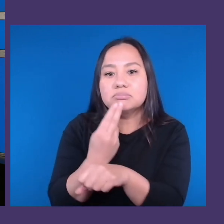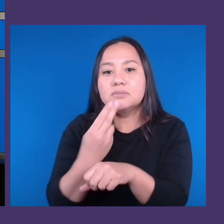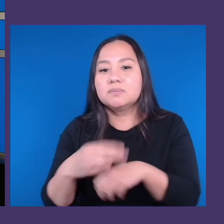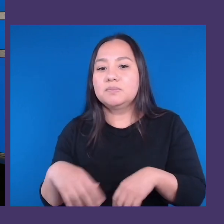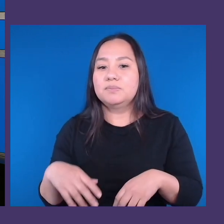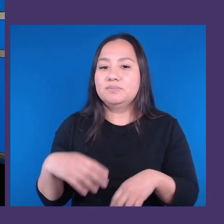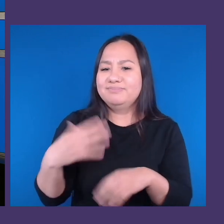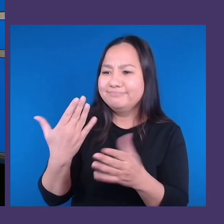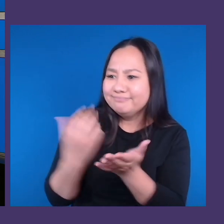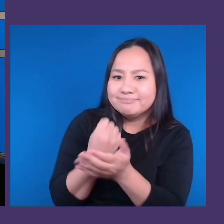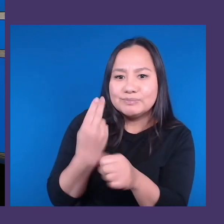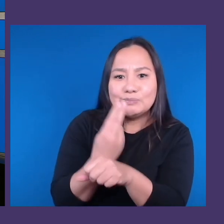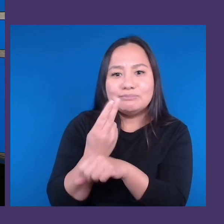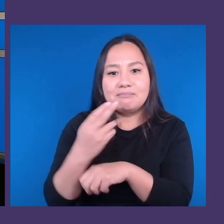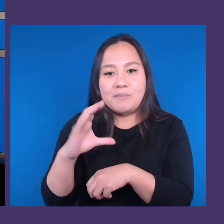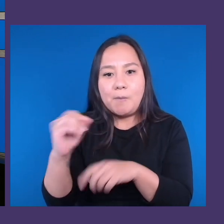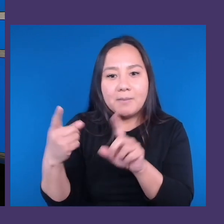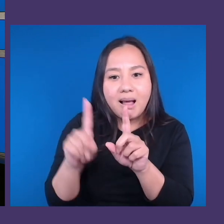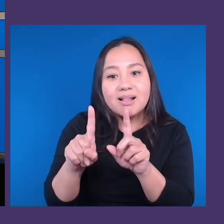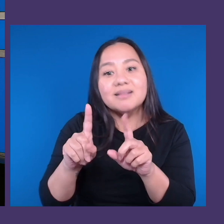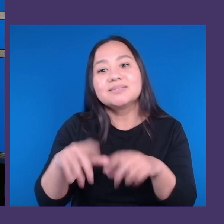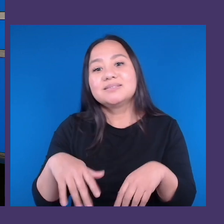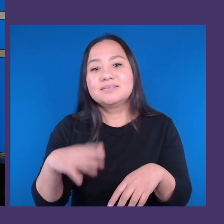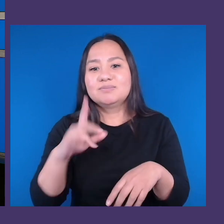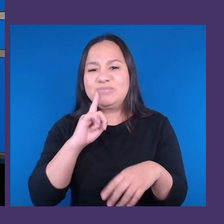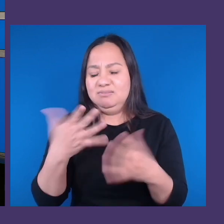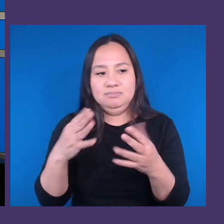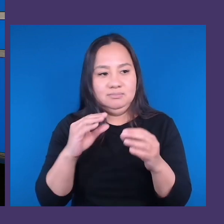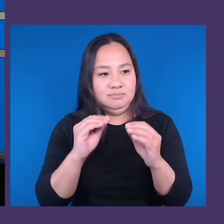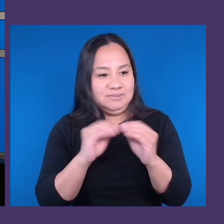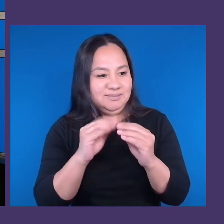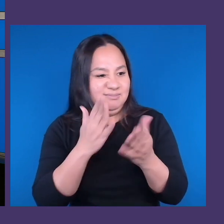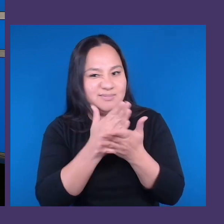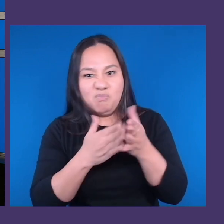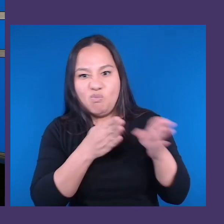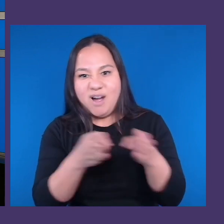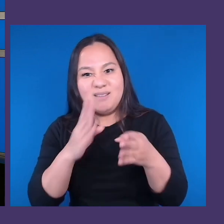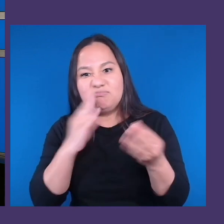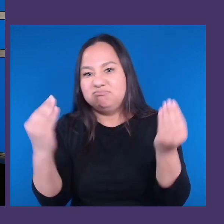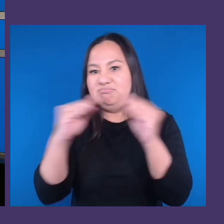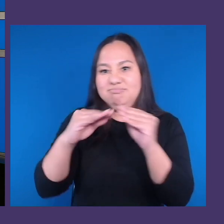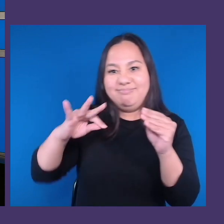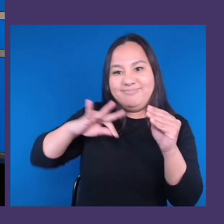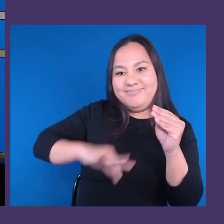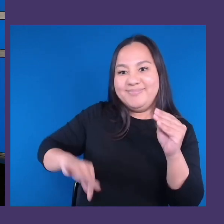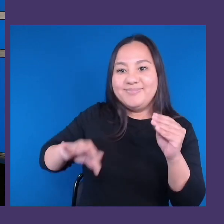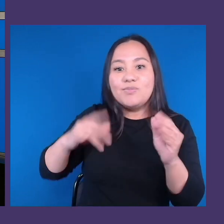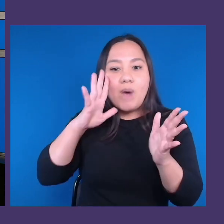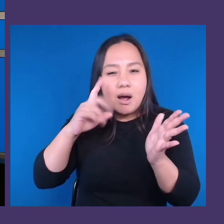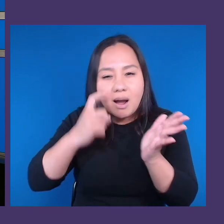beneficial. And we will find so many things that we have yet to discover,